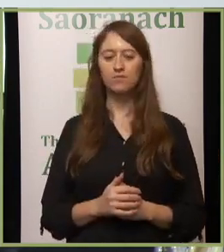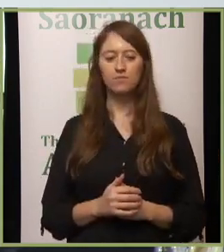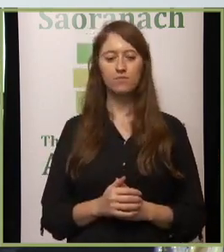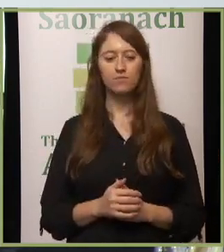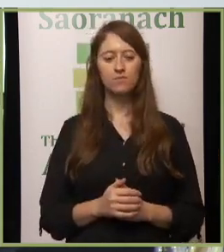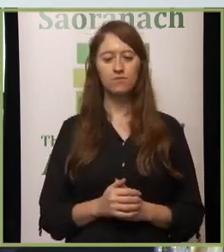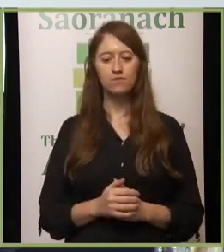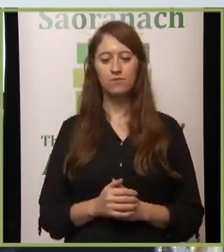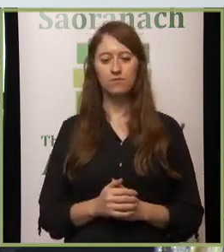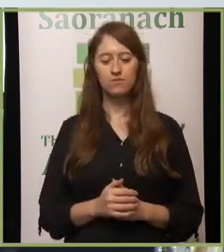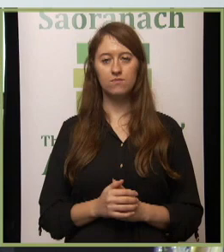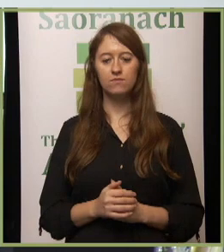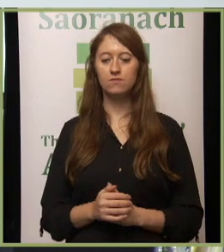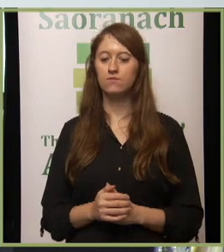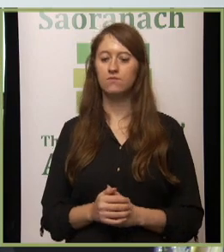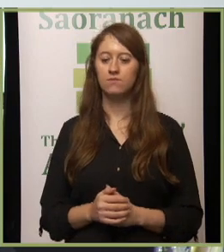on